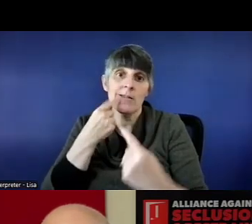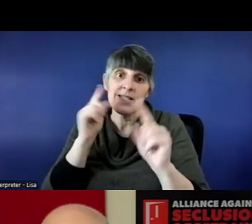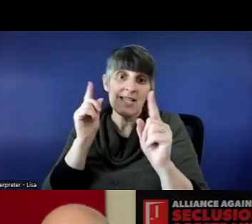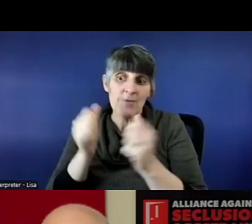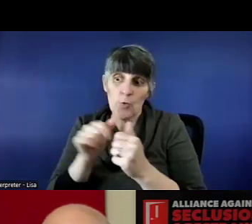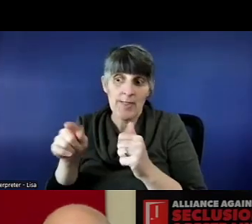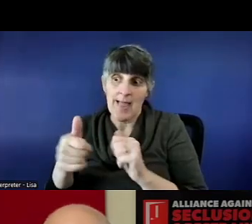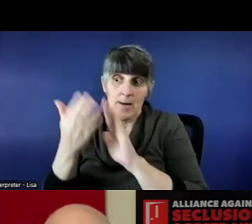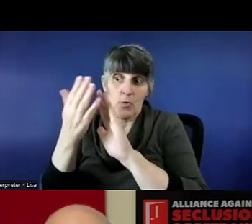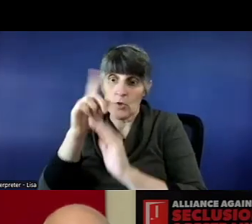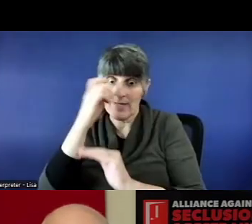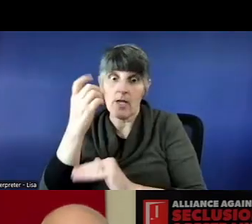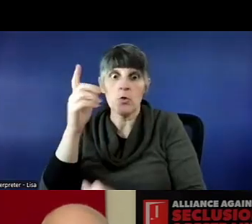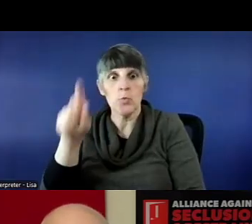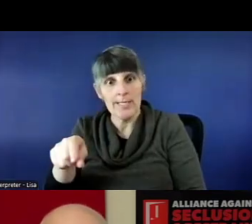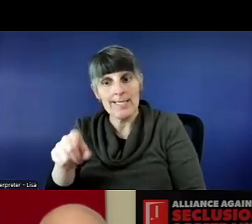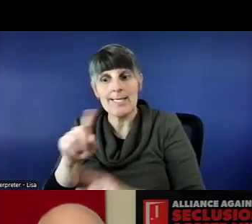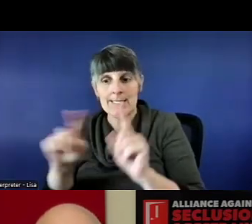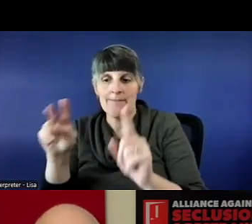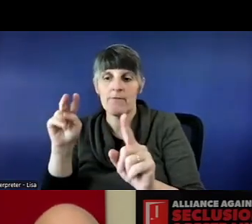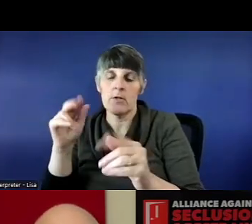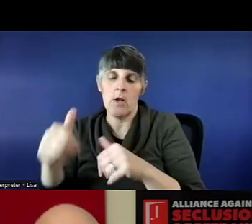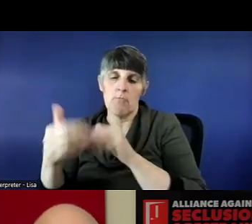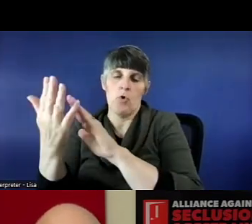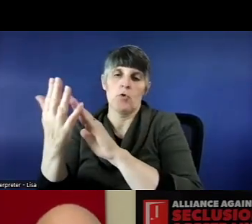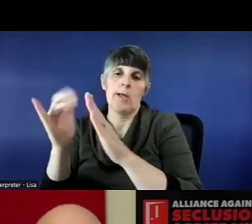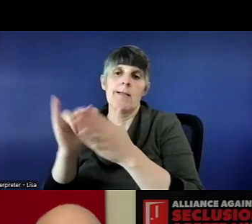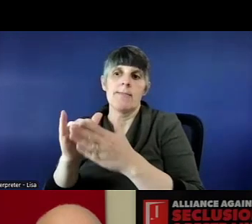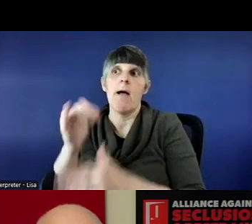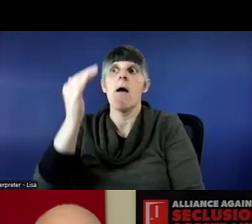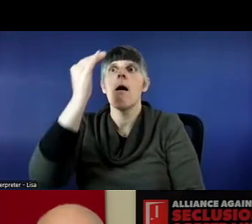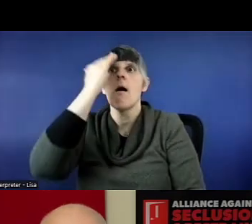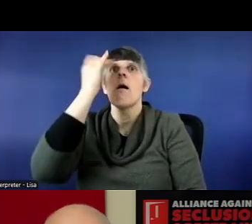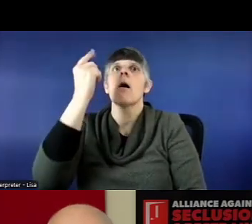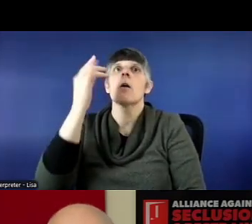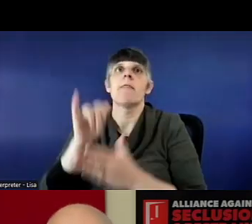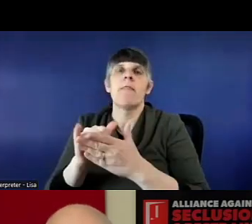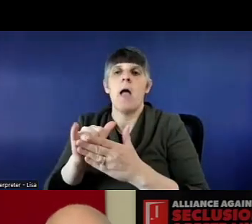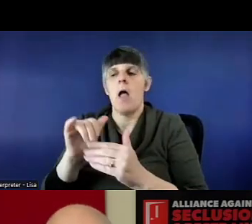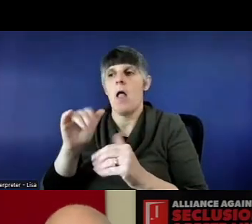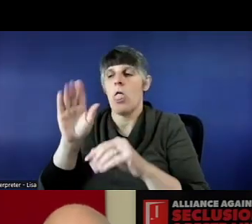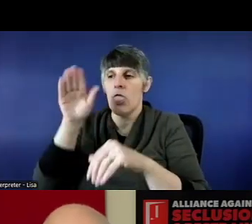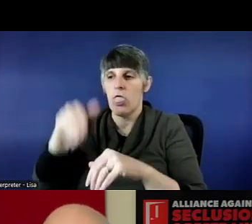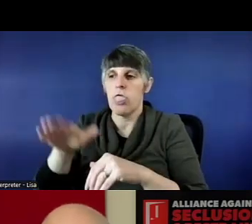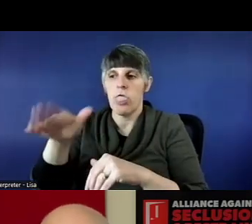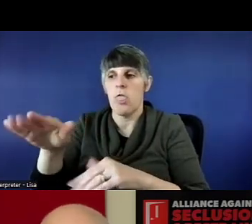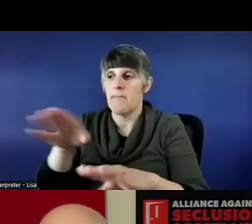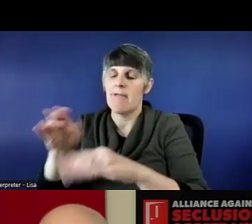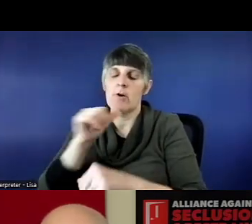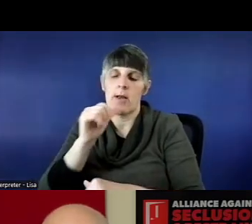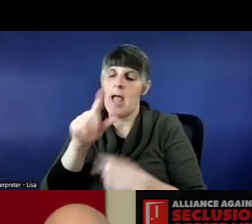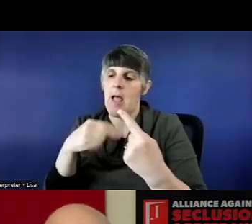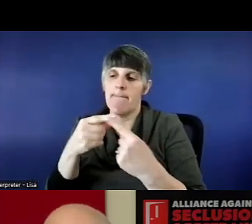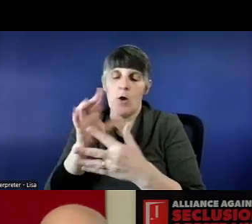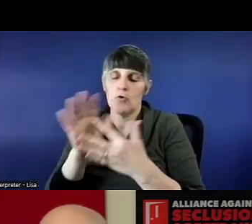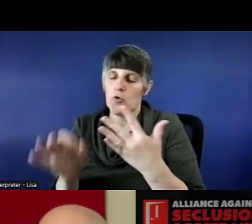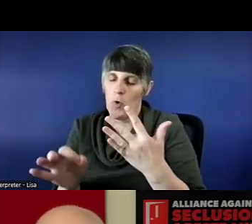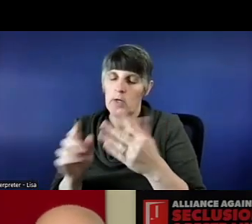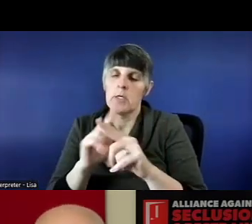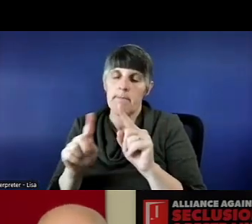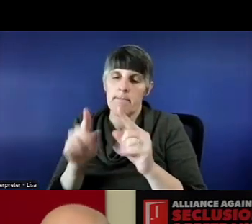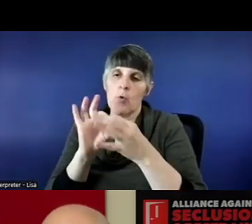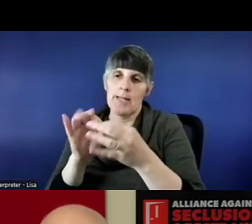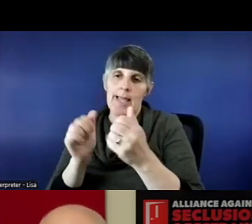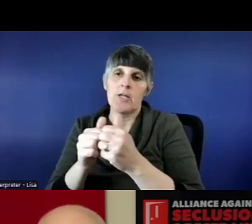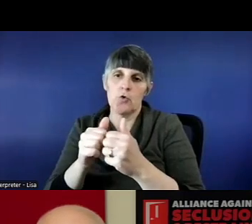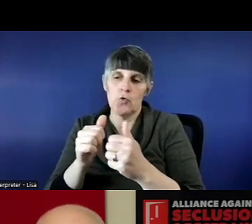with those approaches because we need to take different approaches that understand that dysregulated behavior is often not a matter of choice, but is related